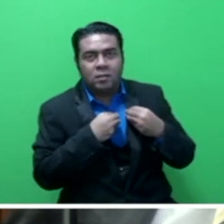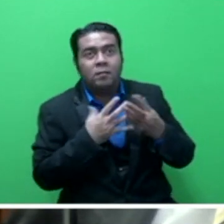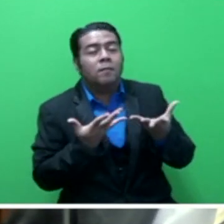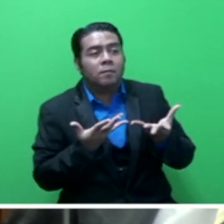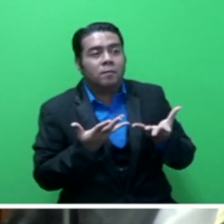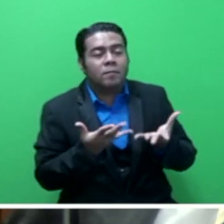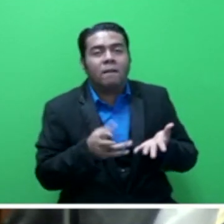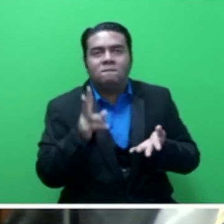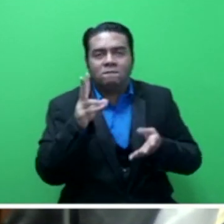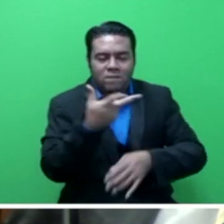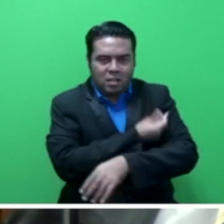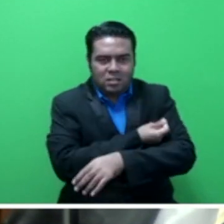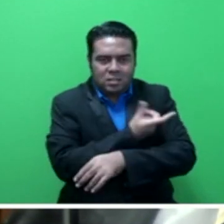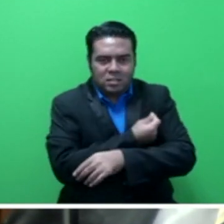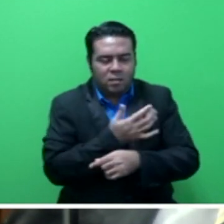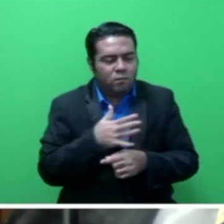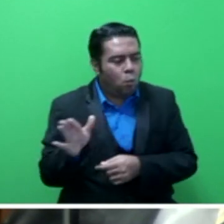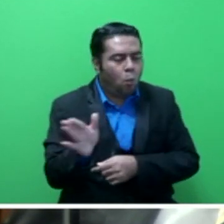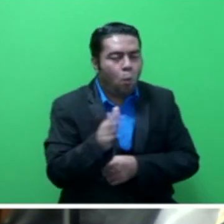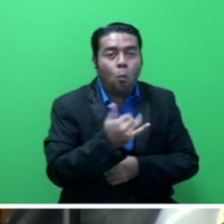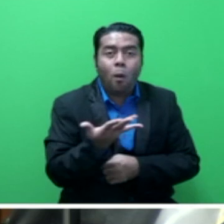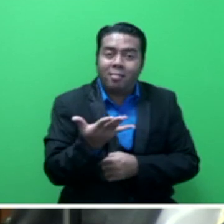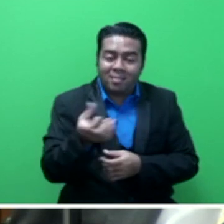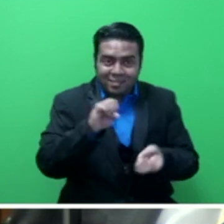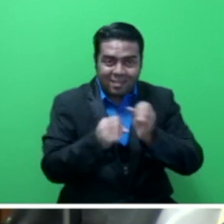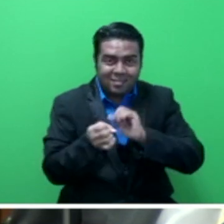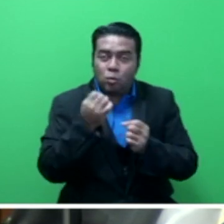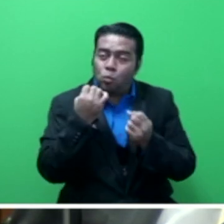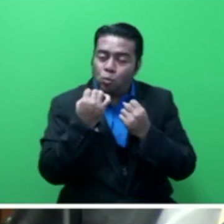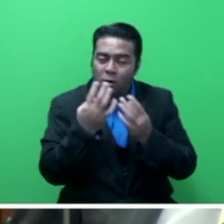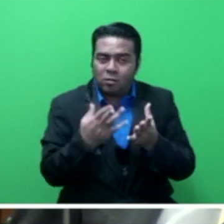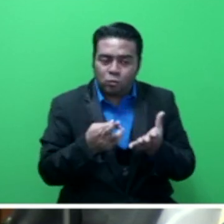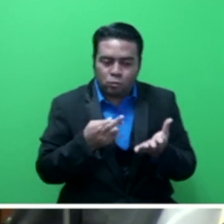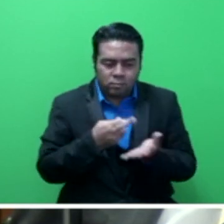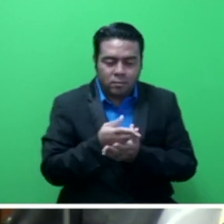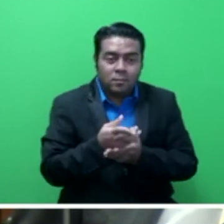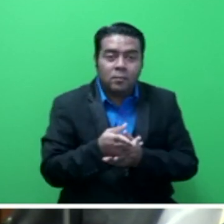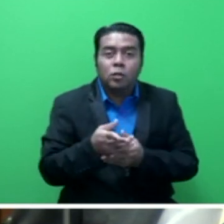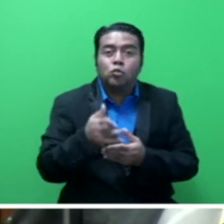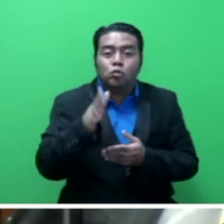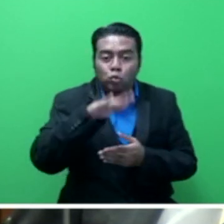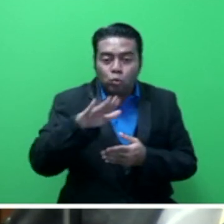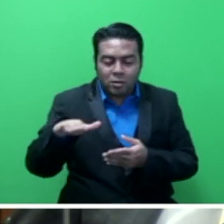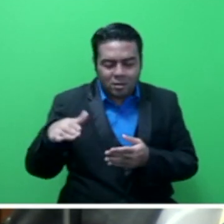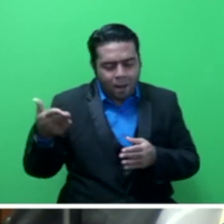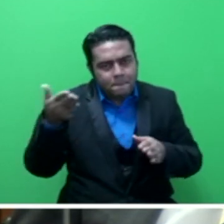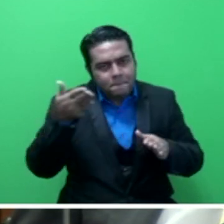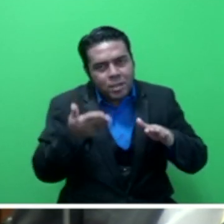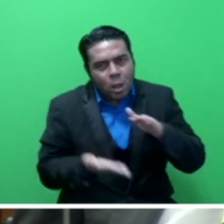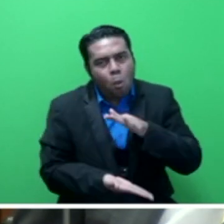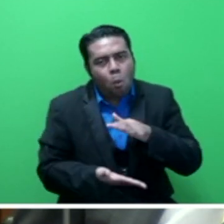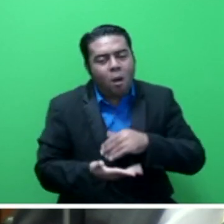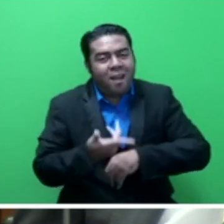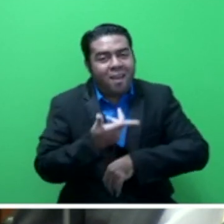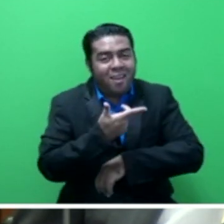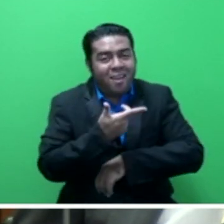to receive vaccines. When science is ready to tell us that it's safe to administer amongst children below 18, we will ensure to protect. The